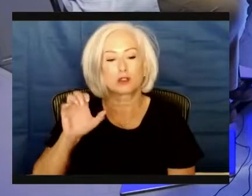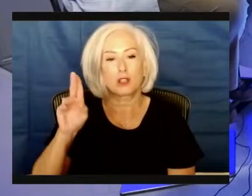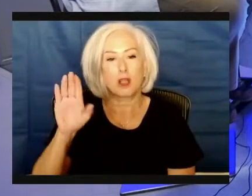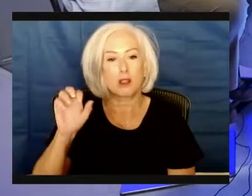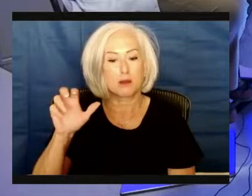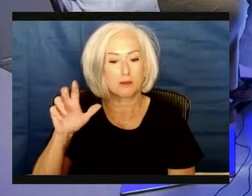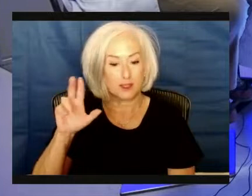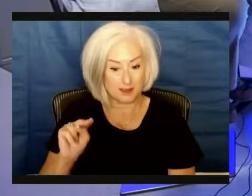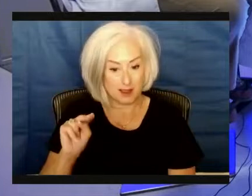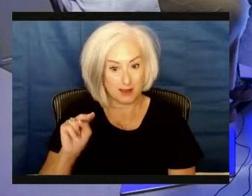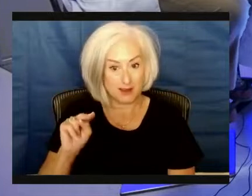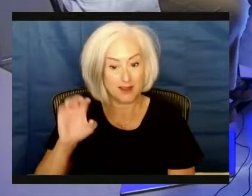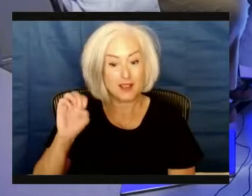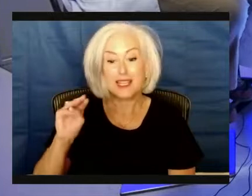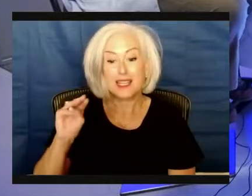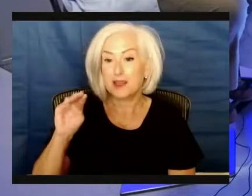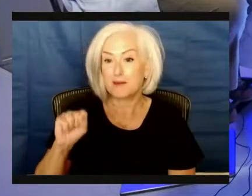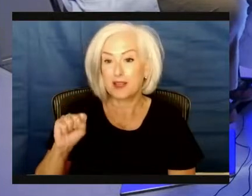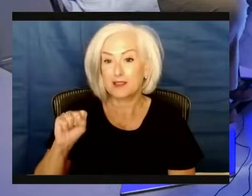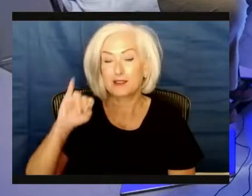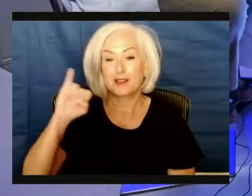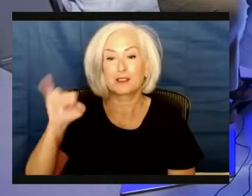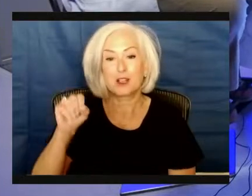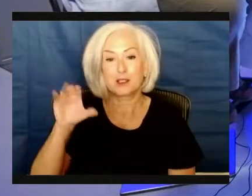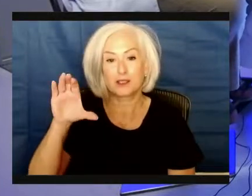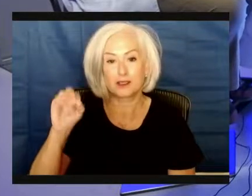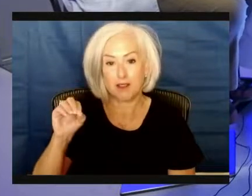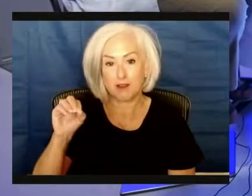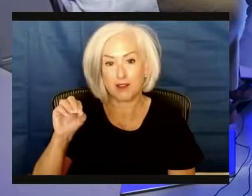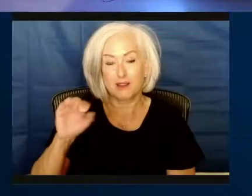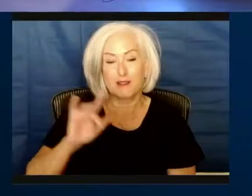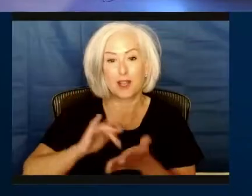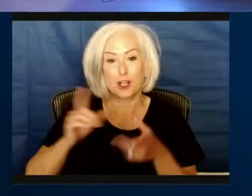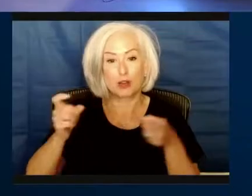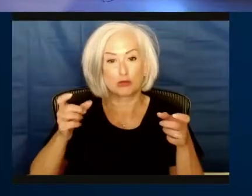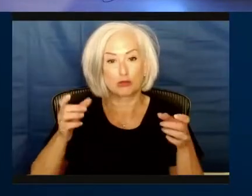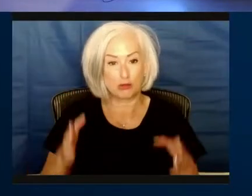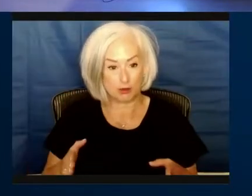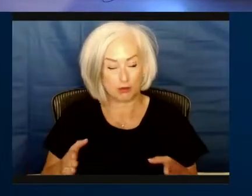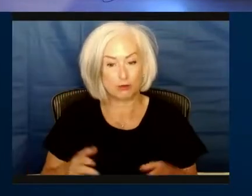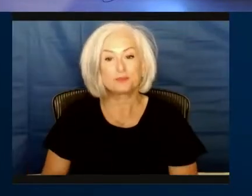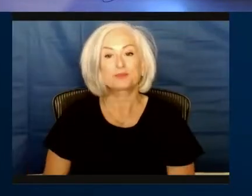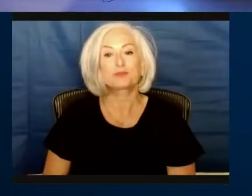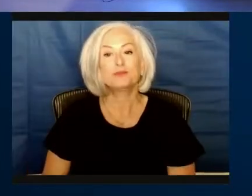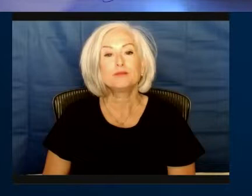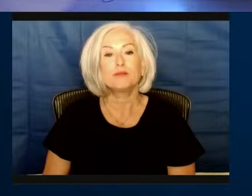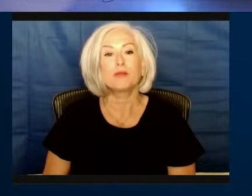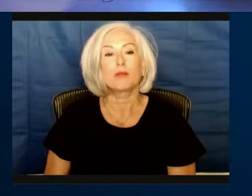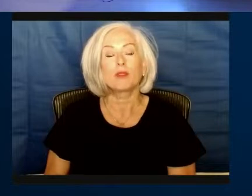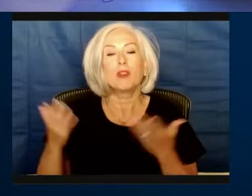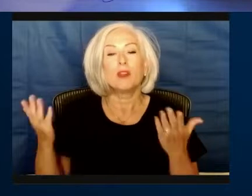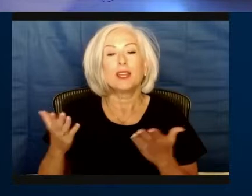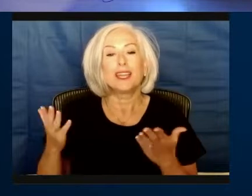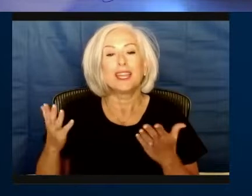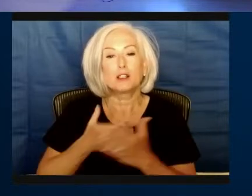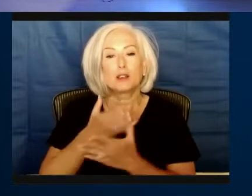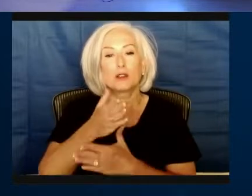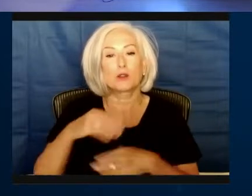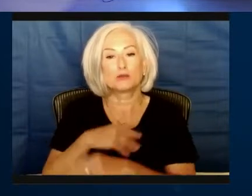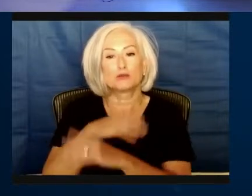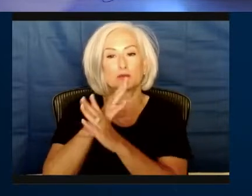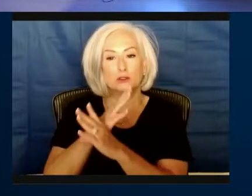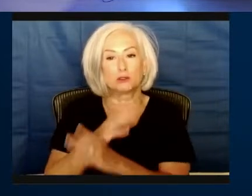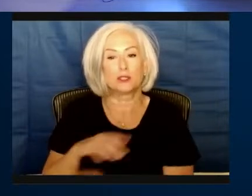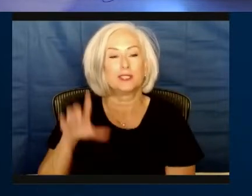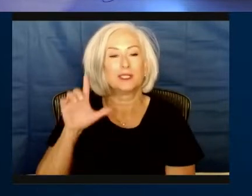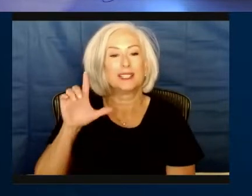County EMS and also one of our medical ER docs. Joining us virtually are Lee Summit's Fire Chief, Assistant Fire